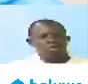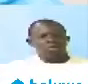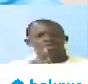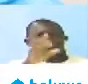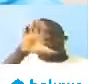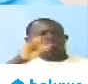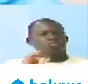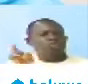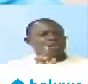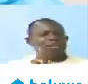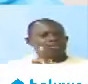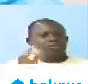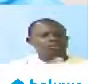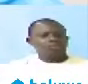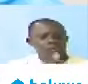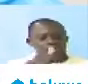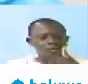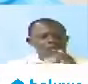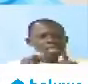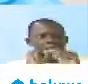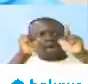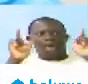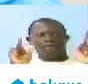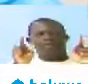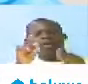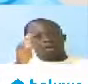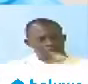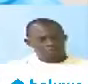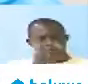you did in life before